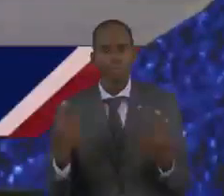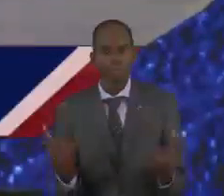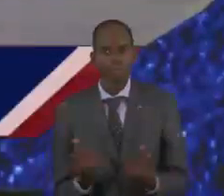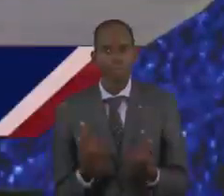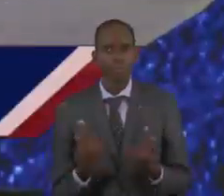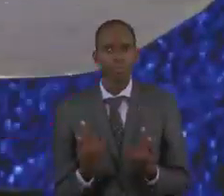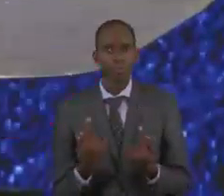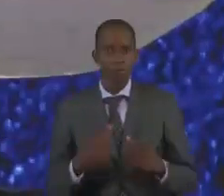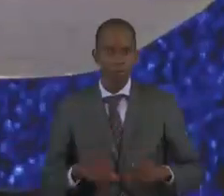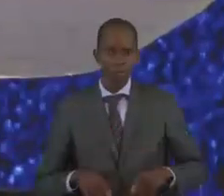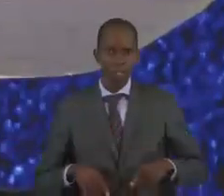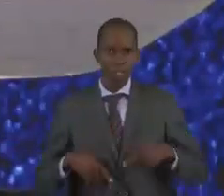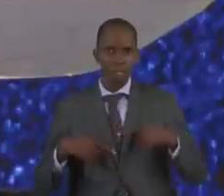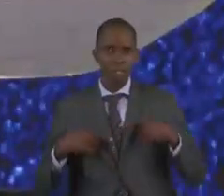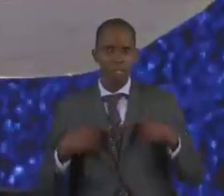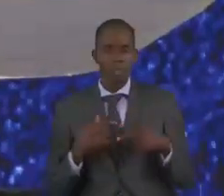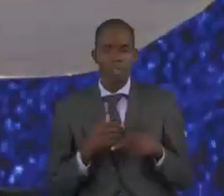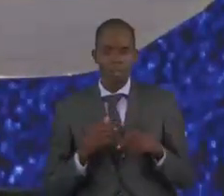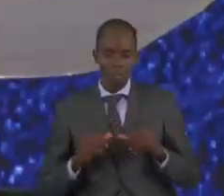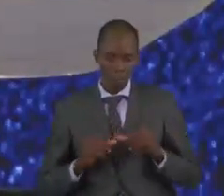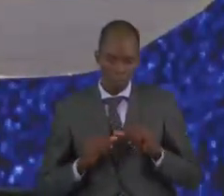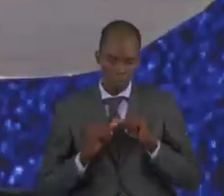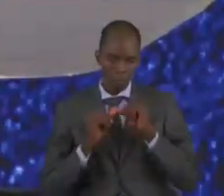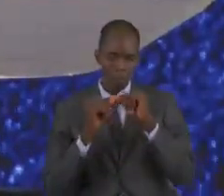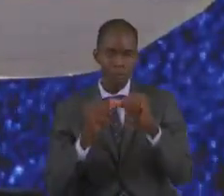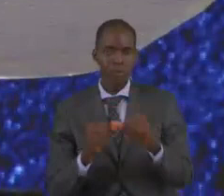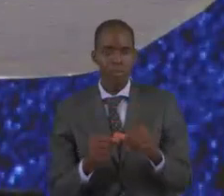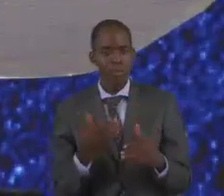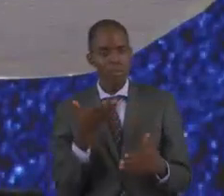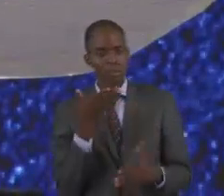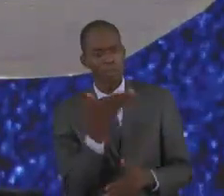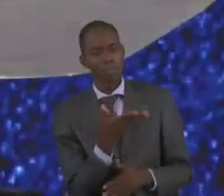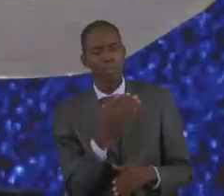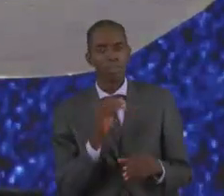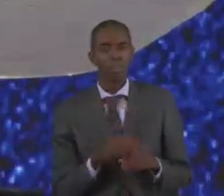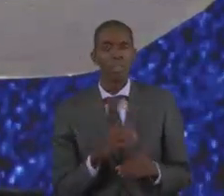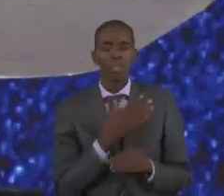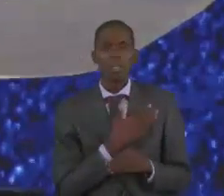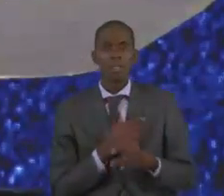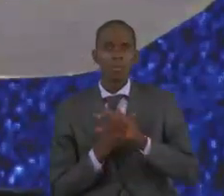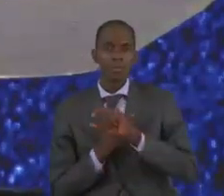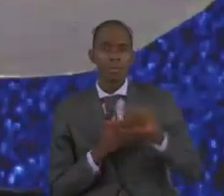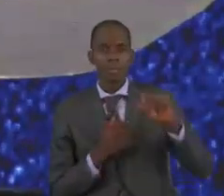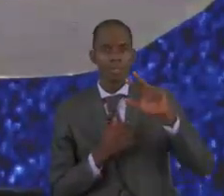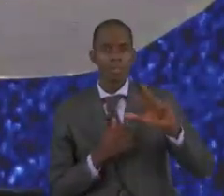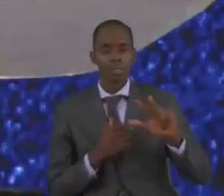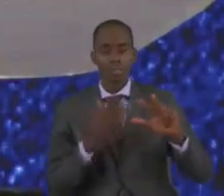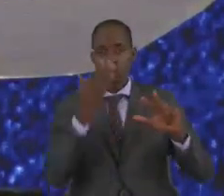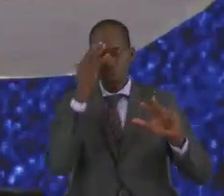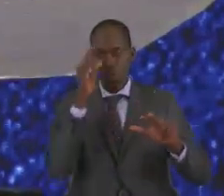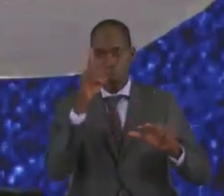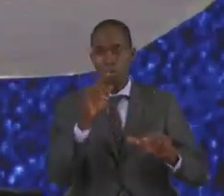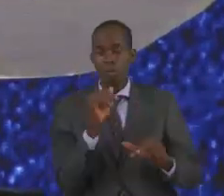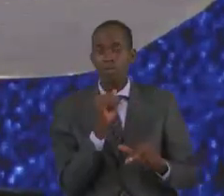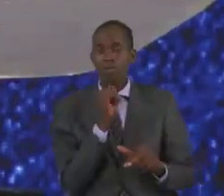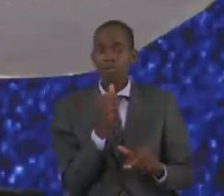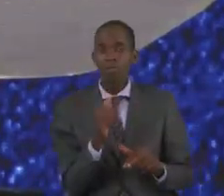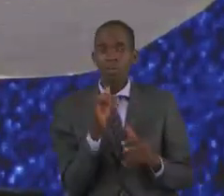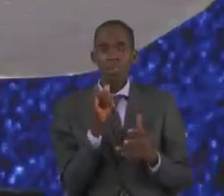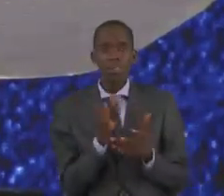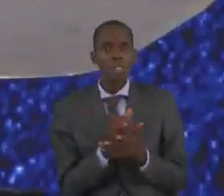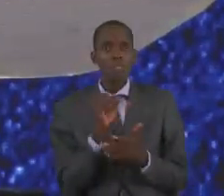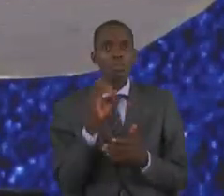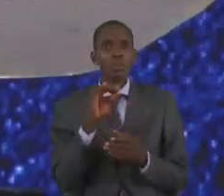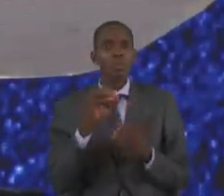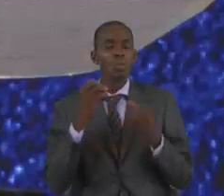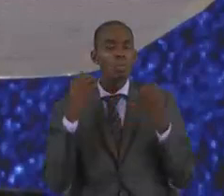dead to sin, live any longer therein? And then in verse 3, it says, know ye not that so